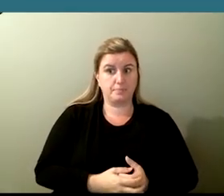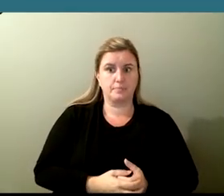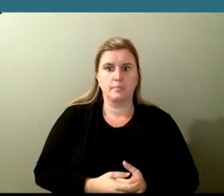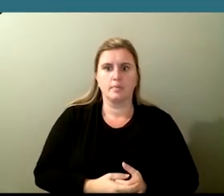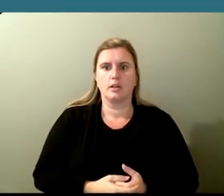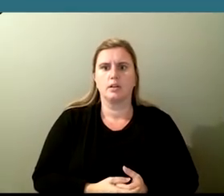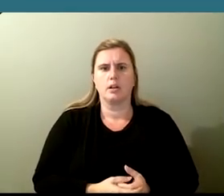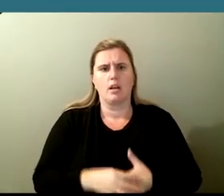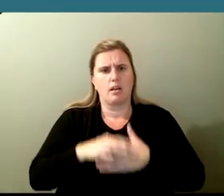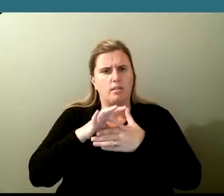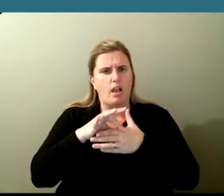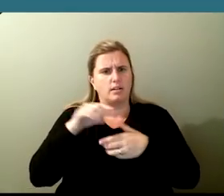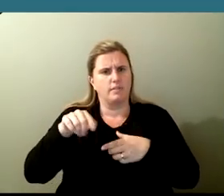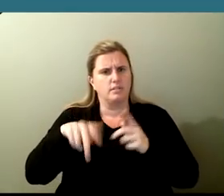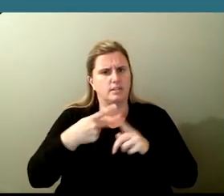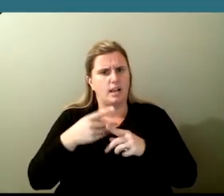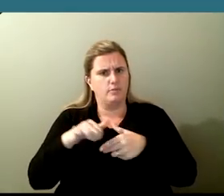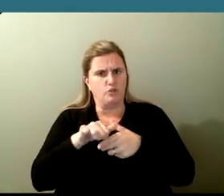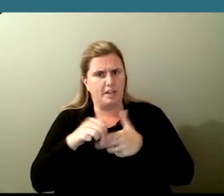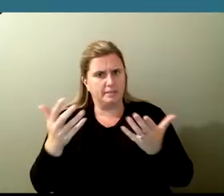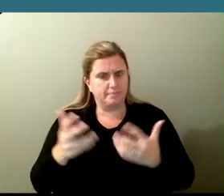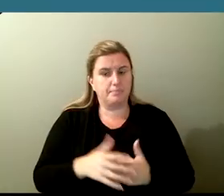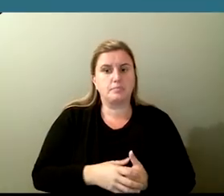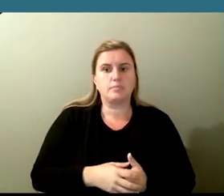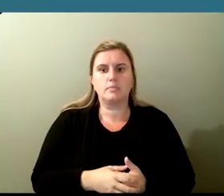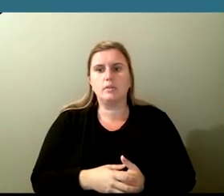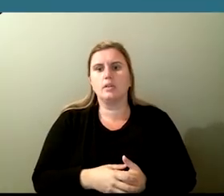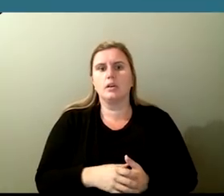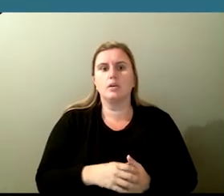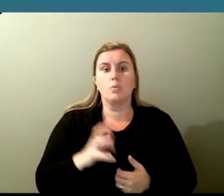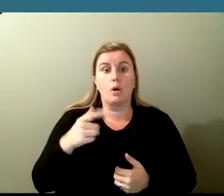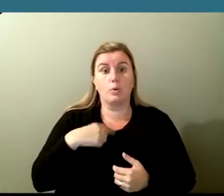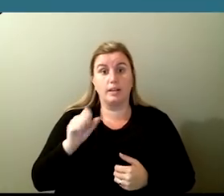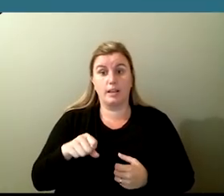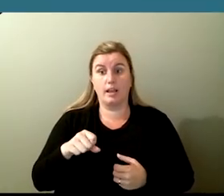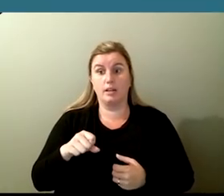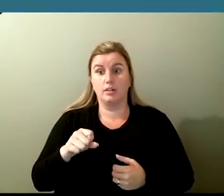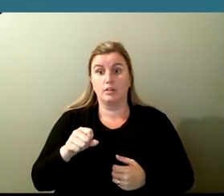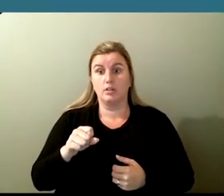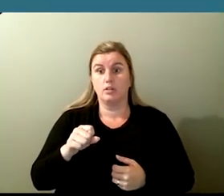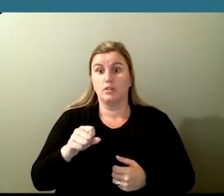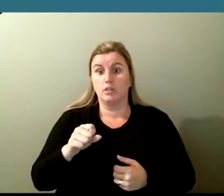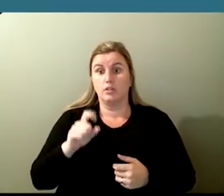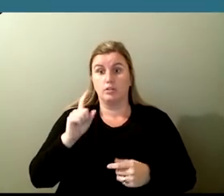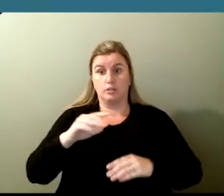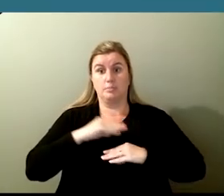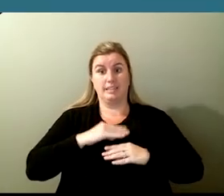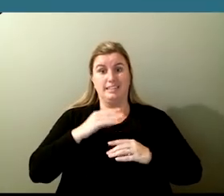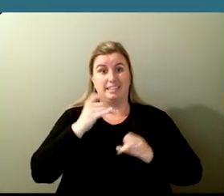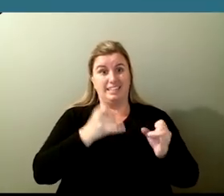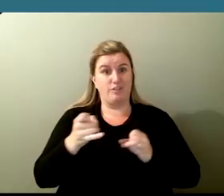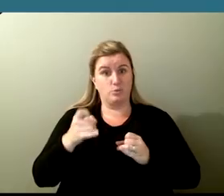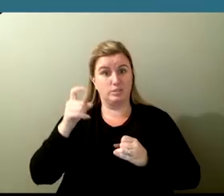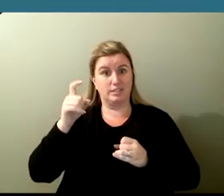What about the content of these kinds of trainings? Well, we can really meet the individualized needs